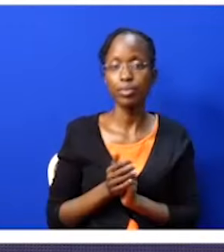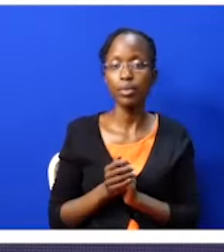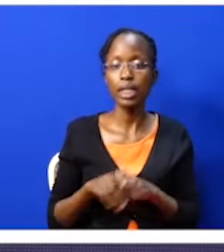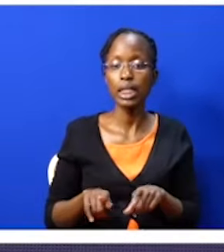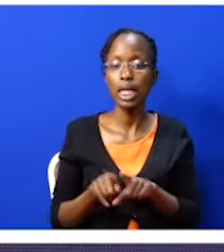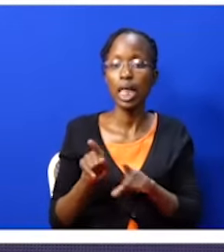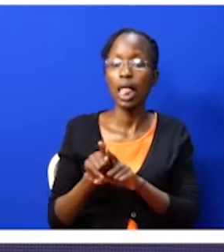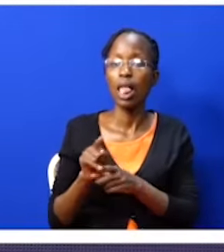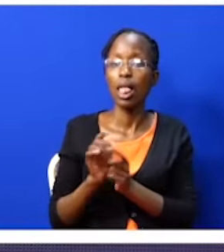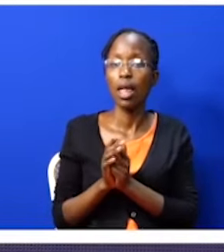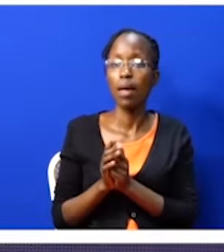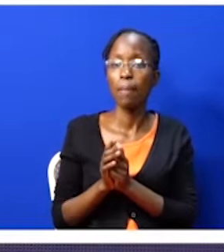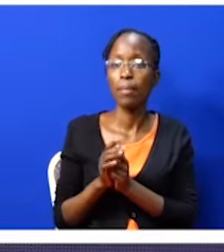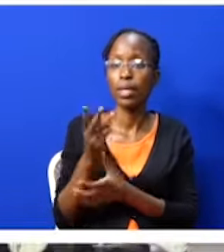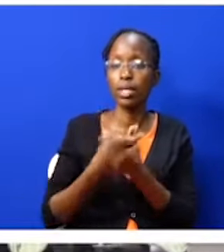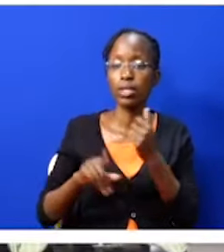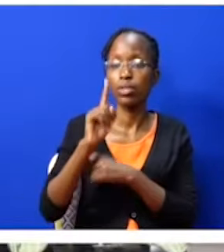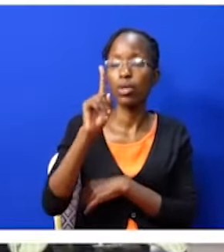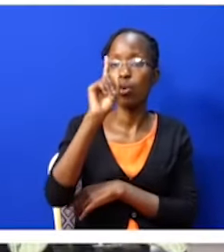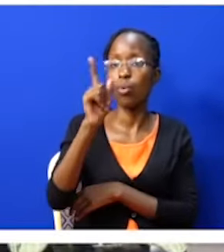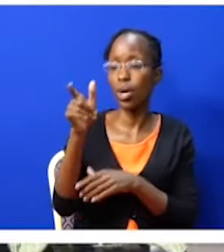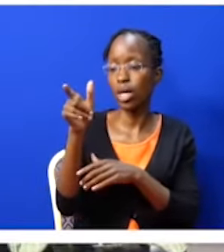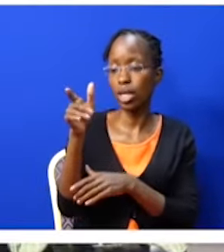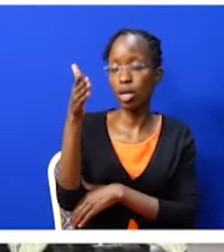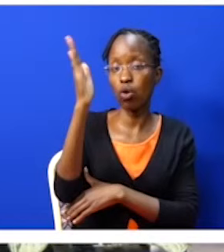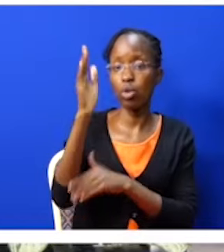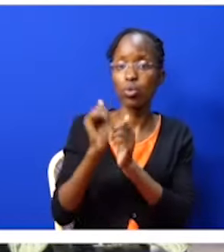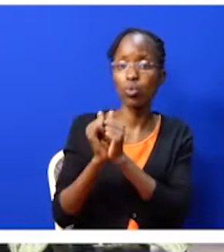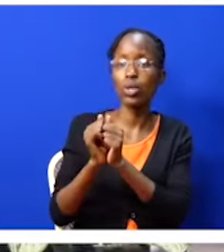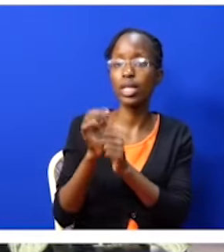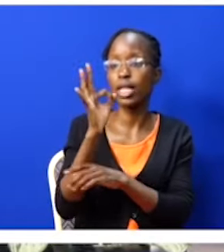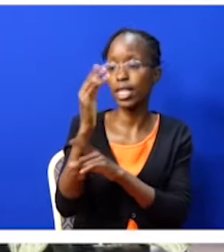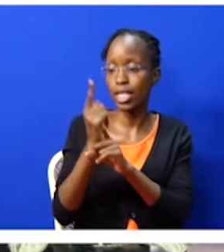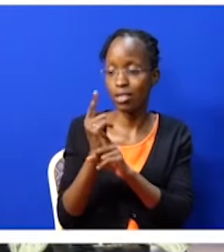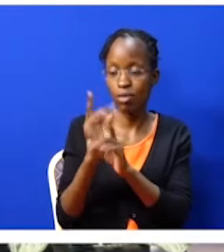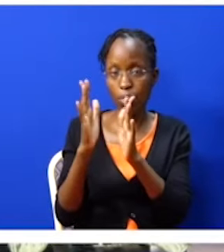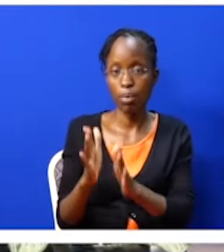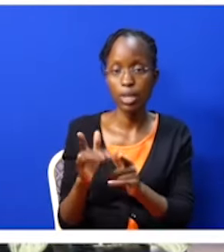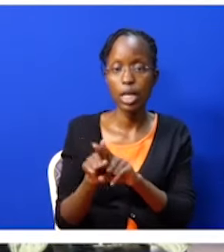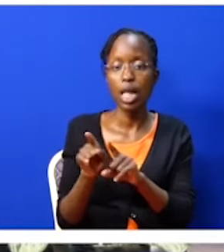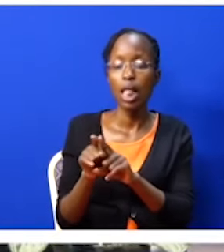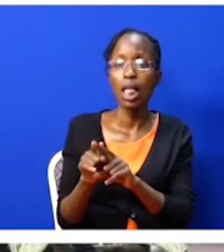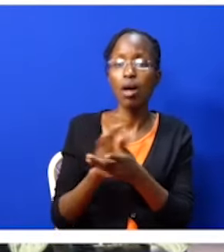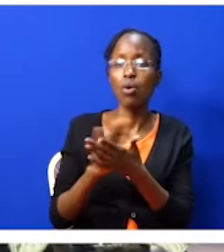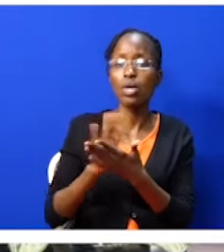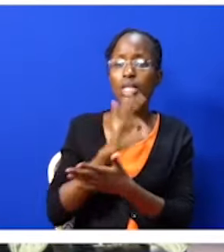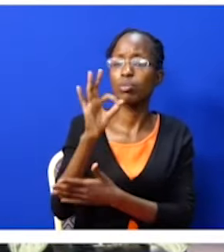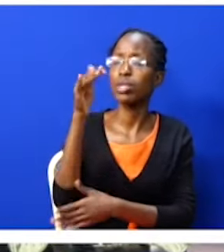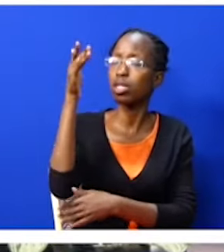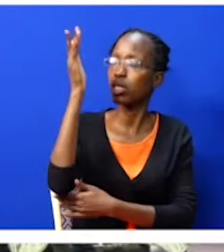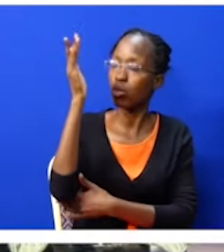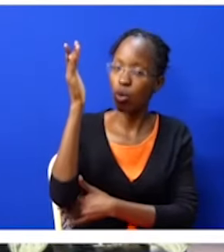It's one God with three distinct persons. The Holy Spirit is God in every